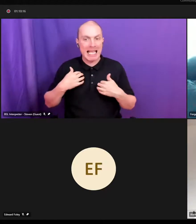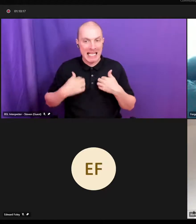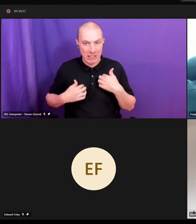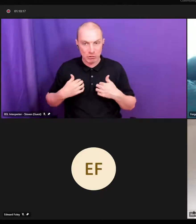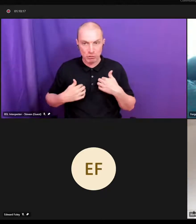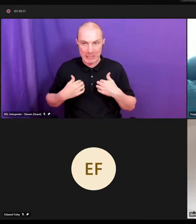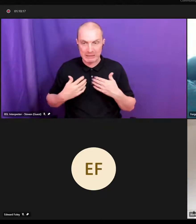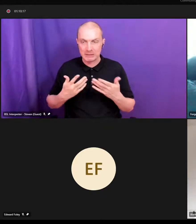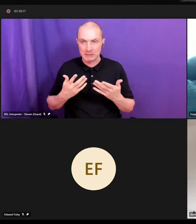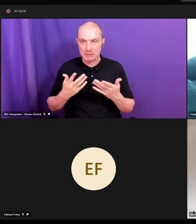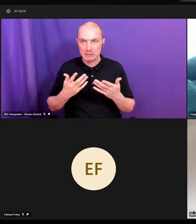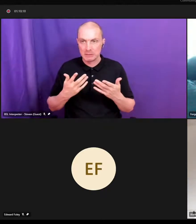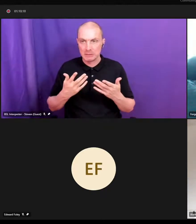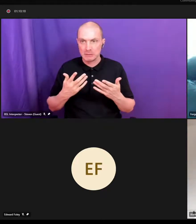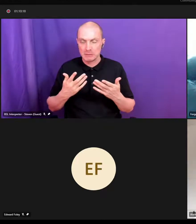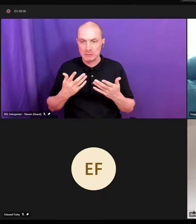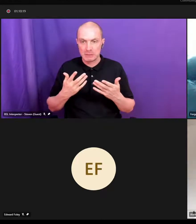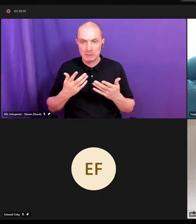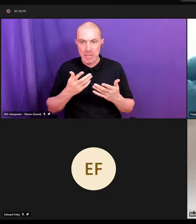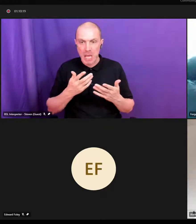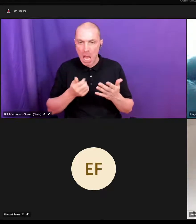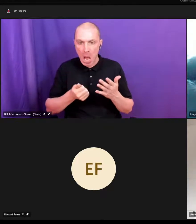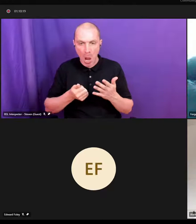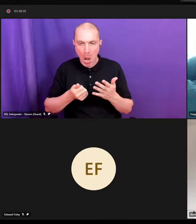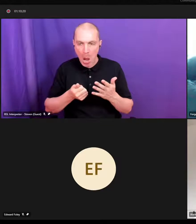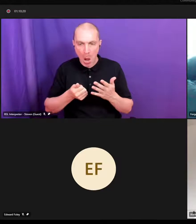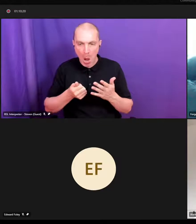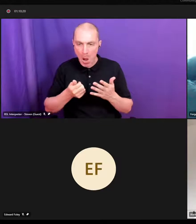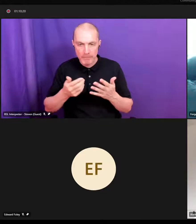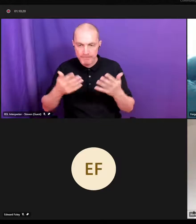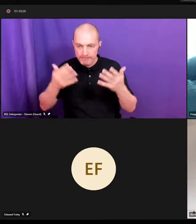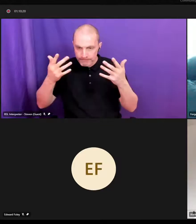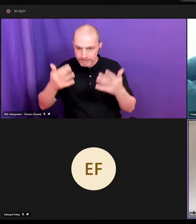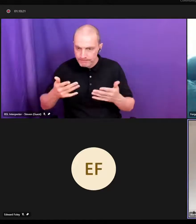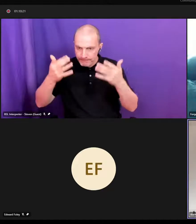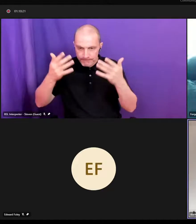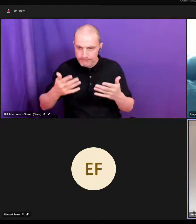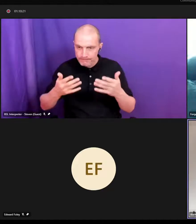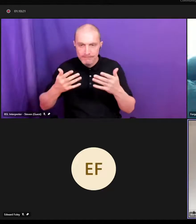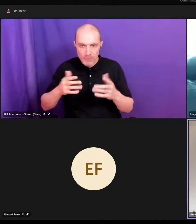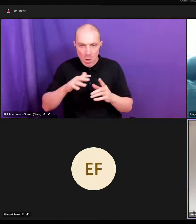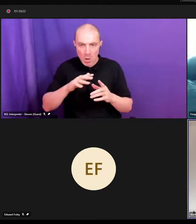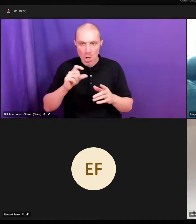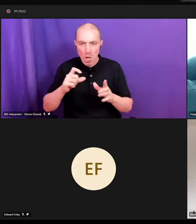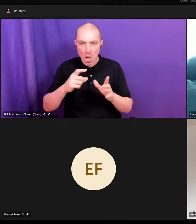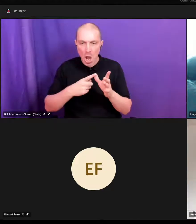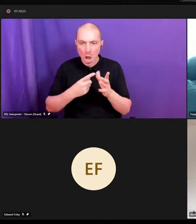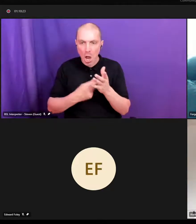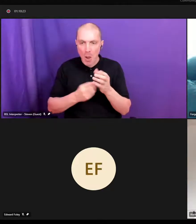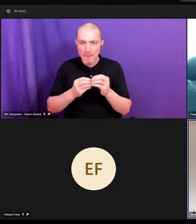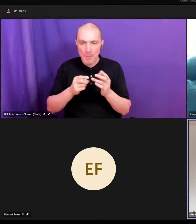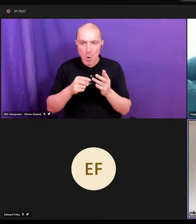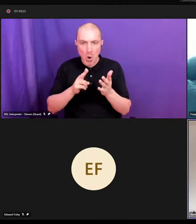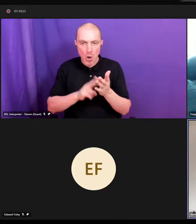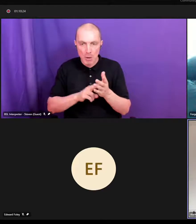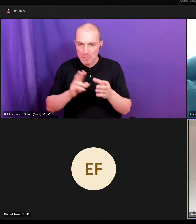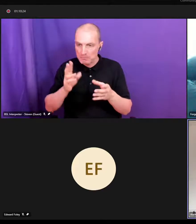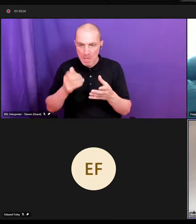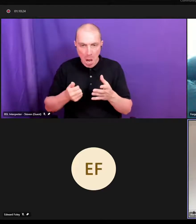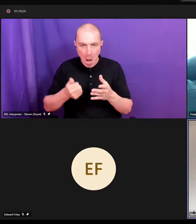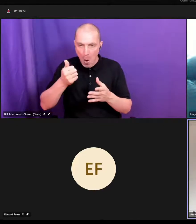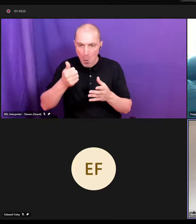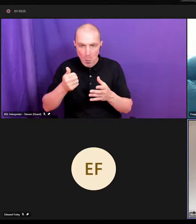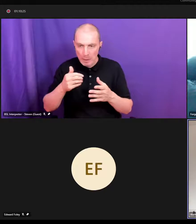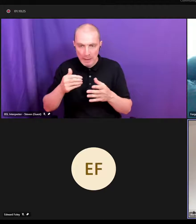see what the figures, how they stack up from there on. Thanks. Okay, thanks. I don't see